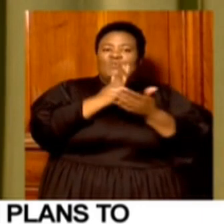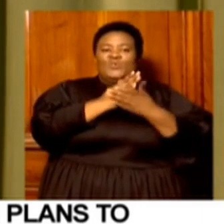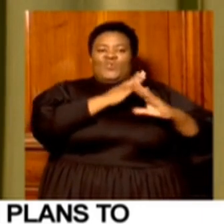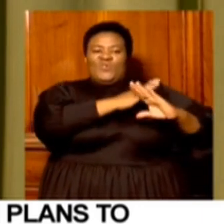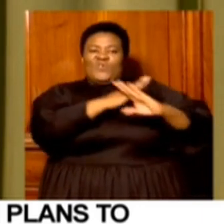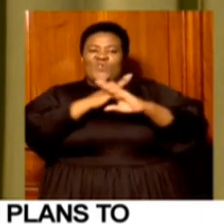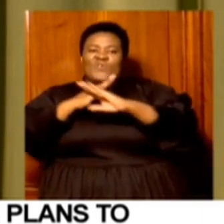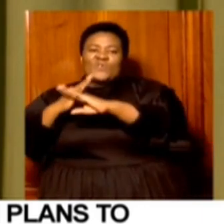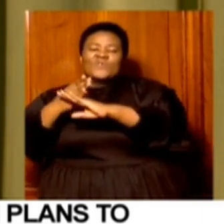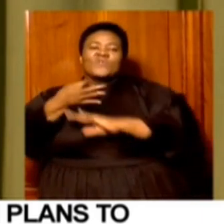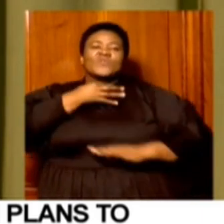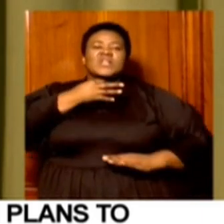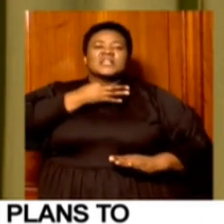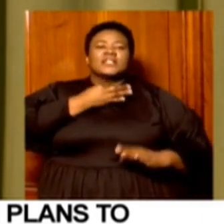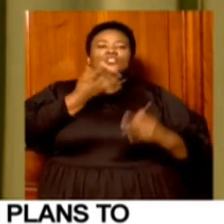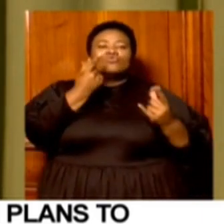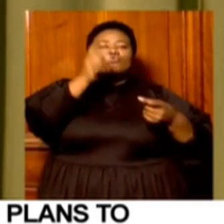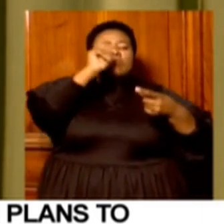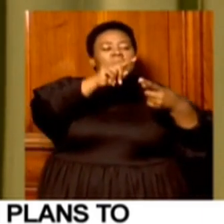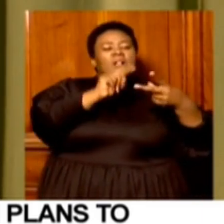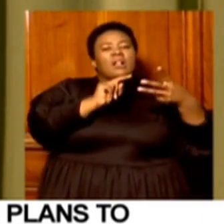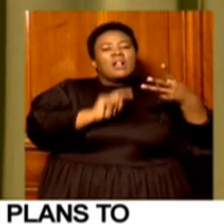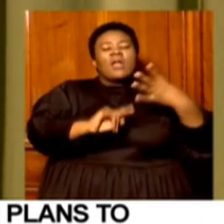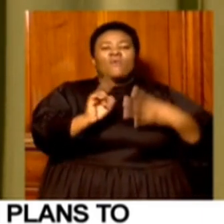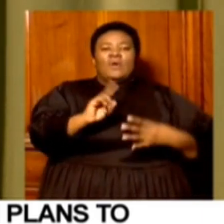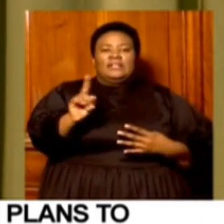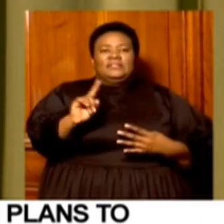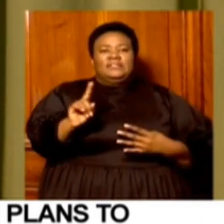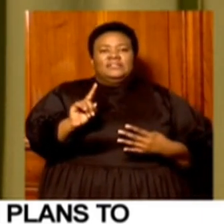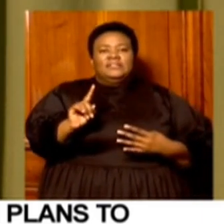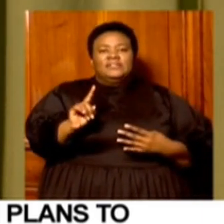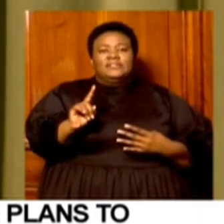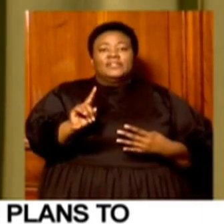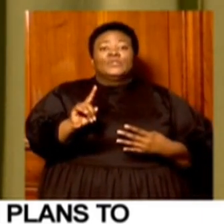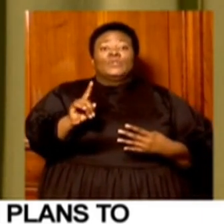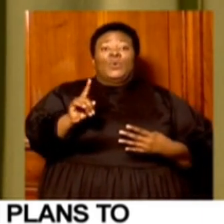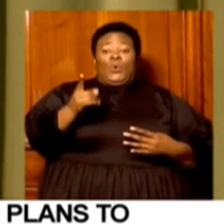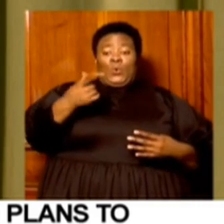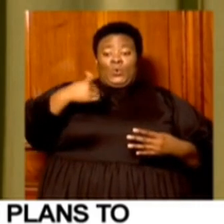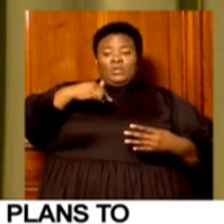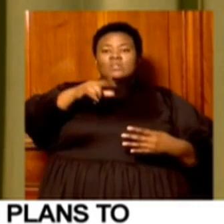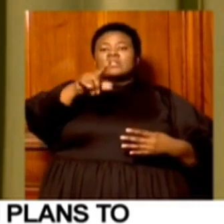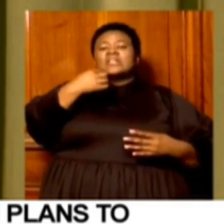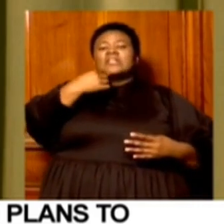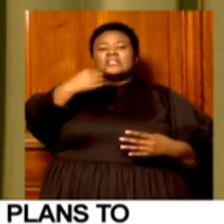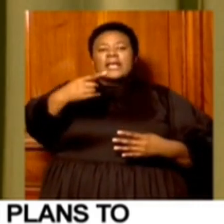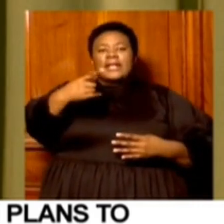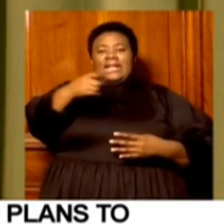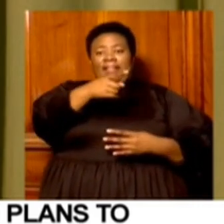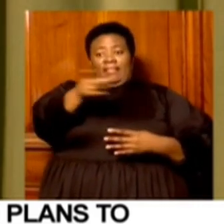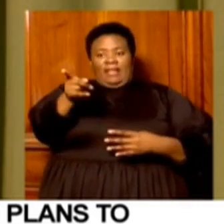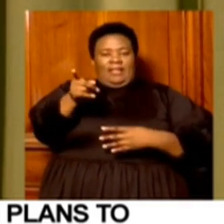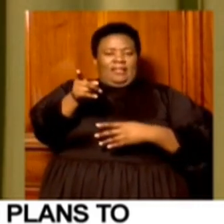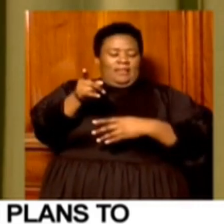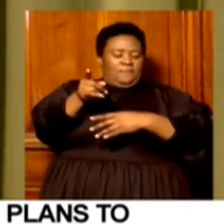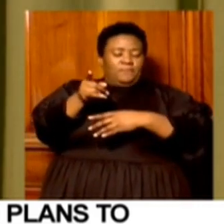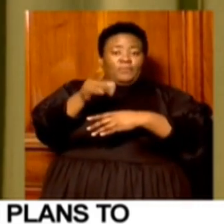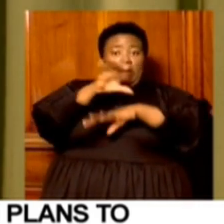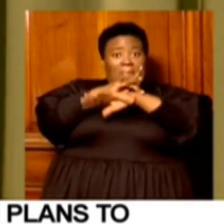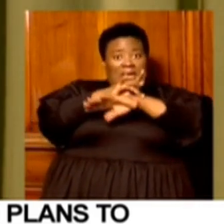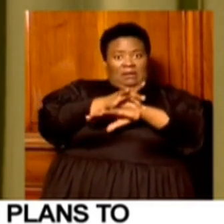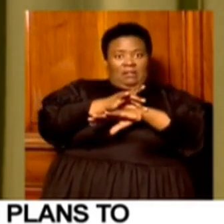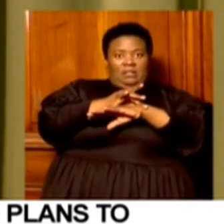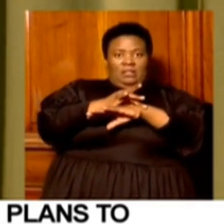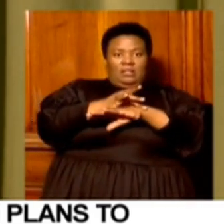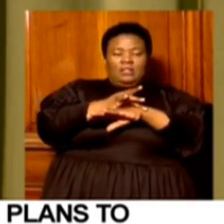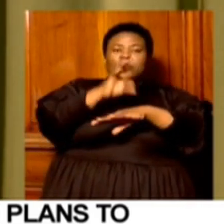do. We are medical practitioners. We can't advise you to go this direction because your